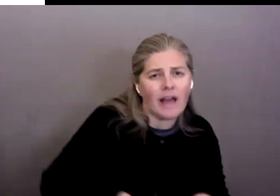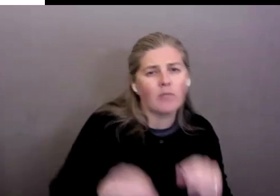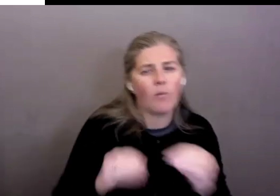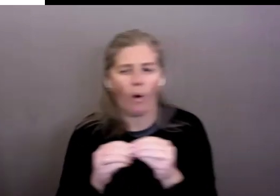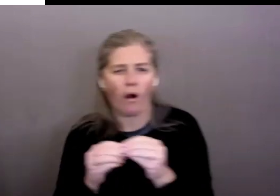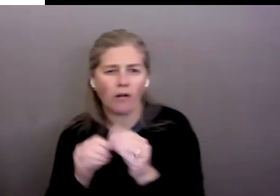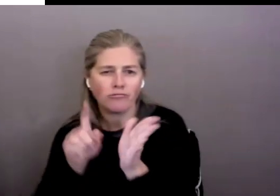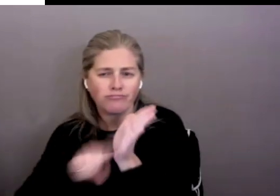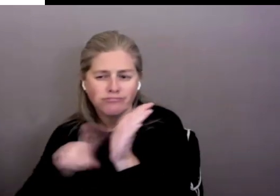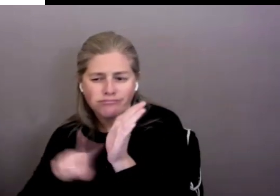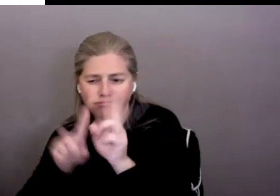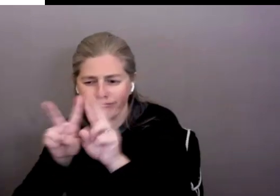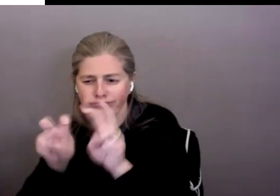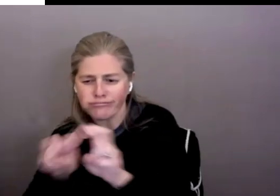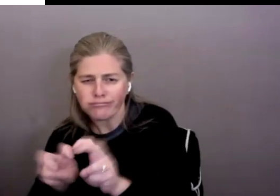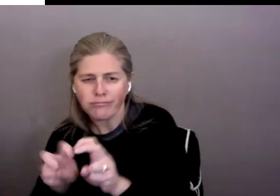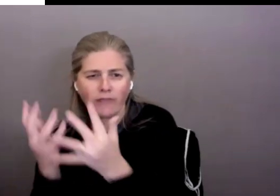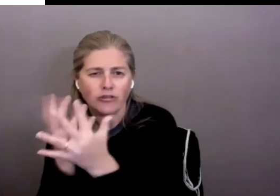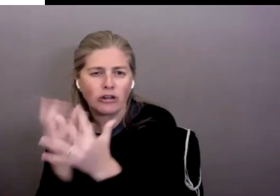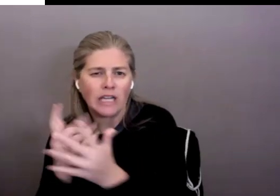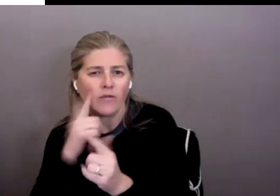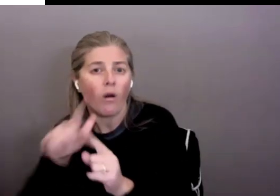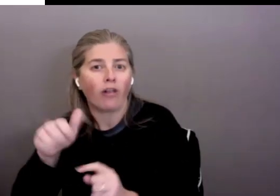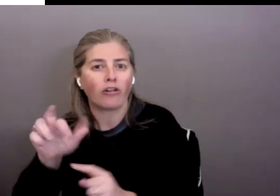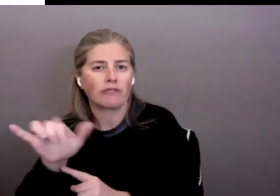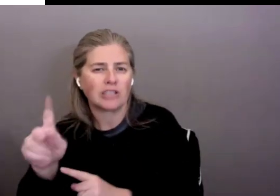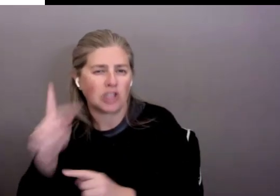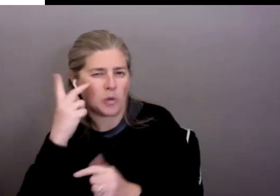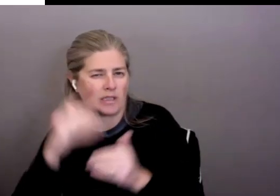of other agreements, as you'll see on the next slide.